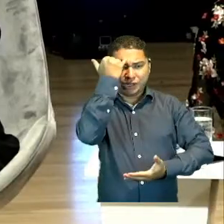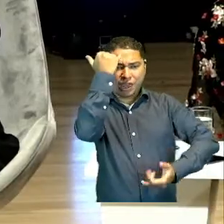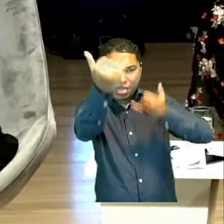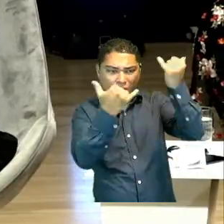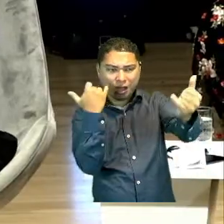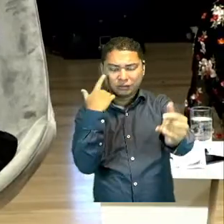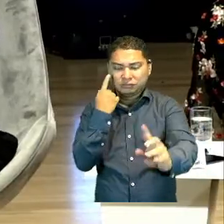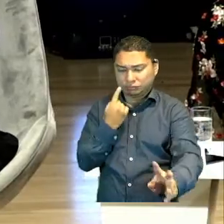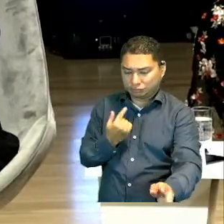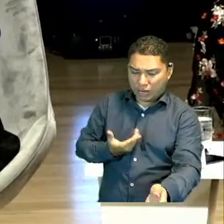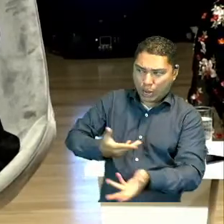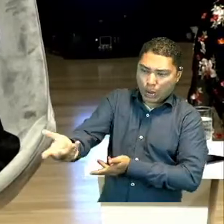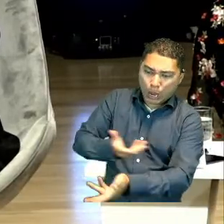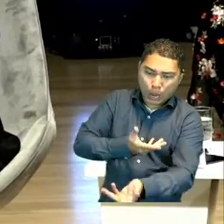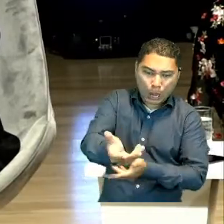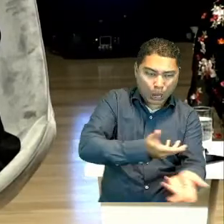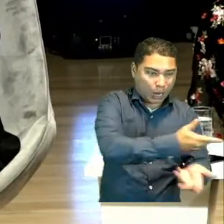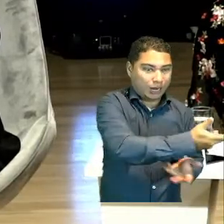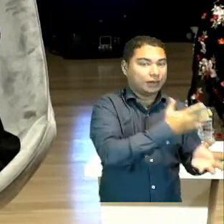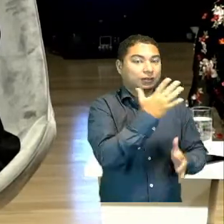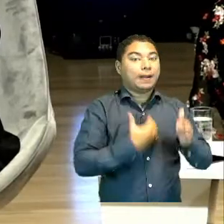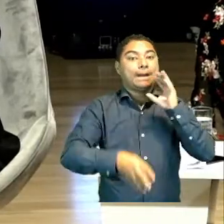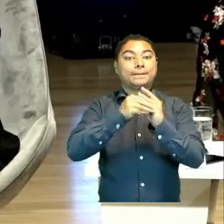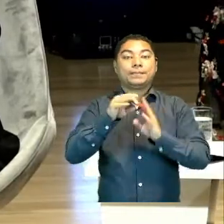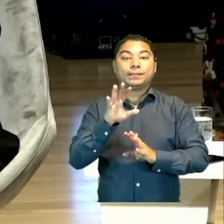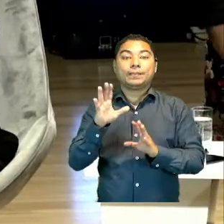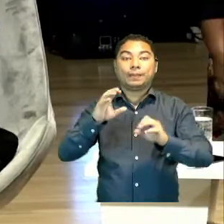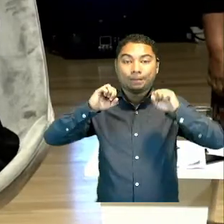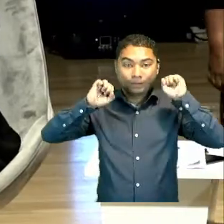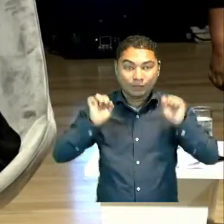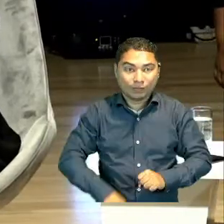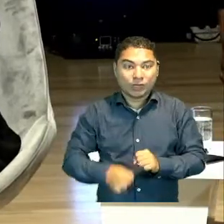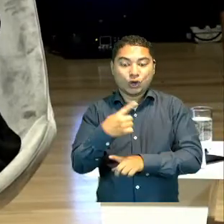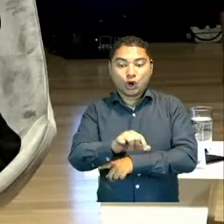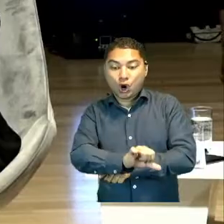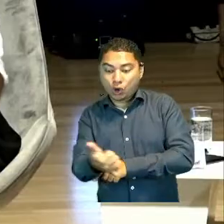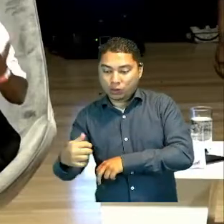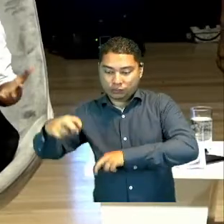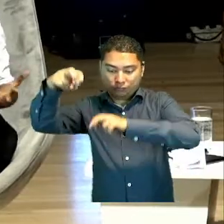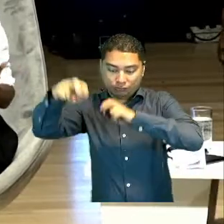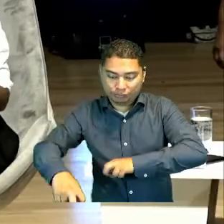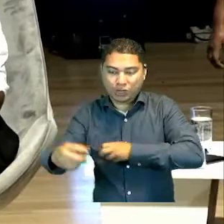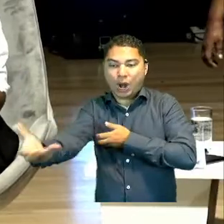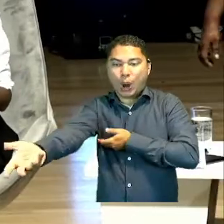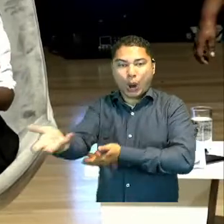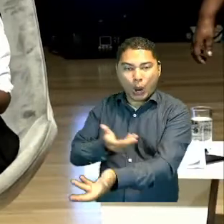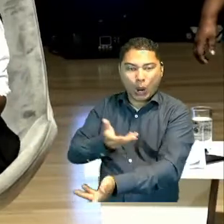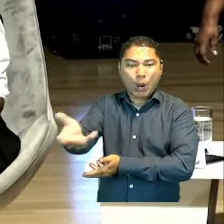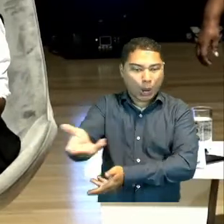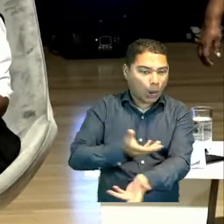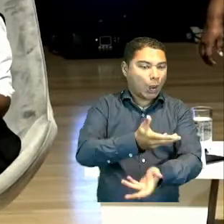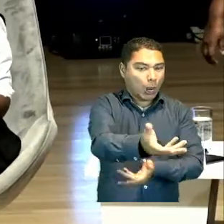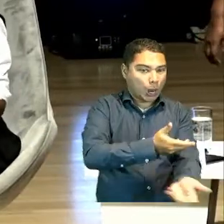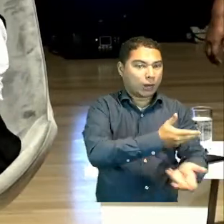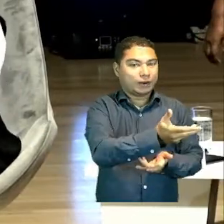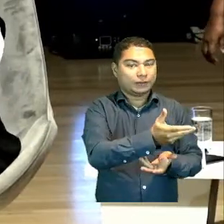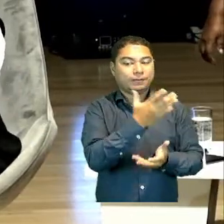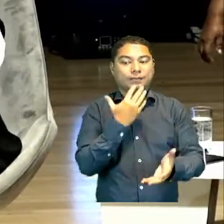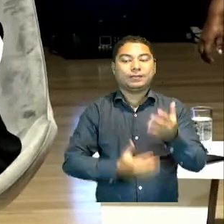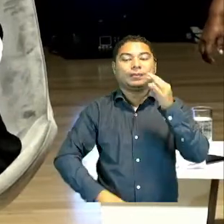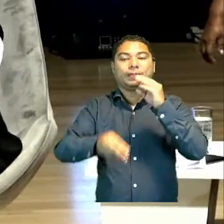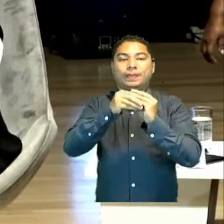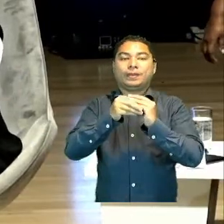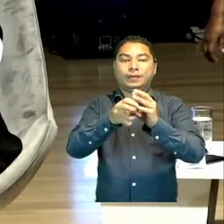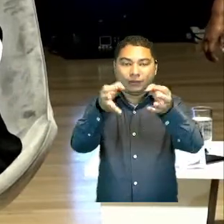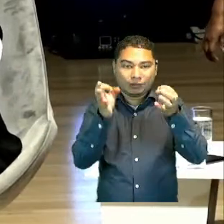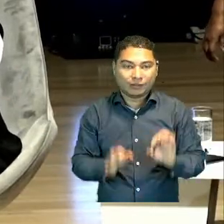others on a stage to confront them with their ideas and be able to sit down with other people that might have a